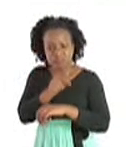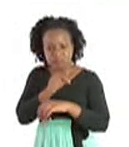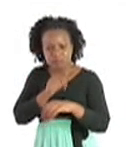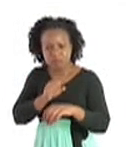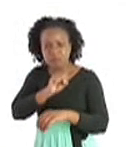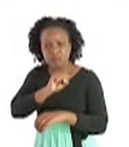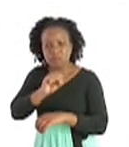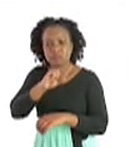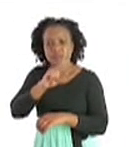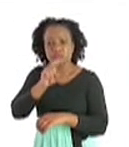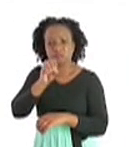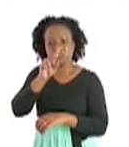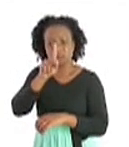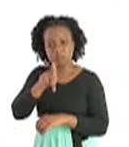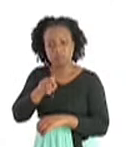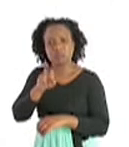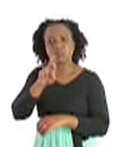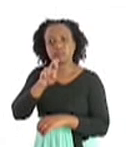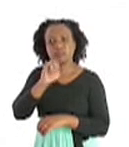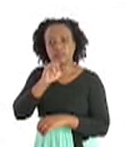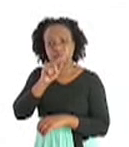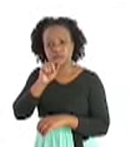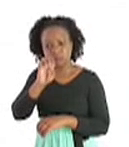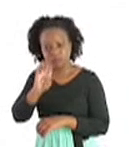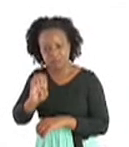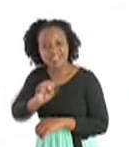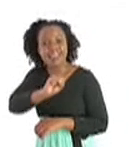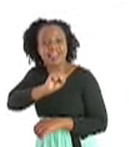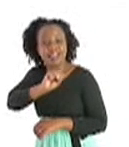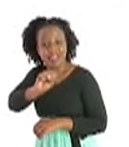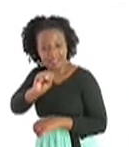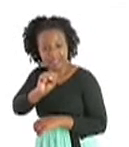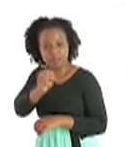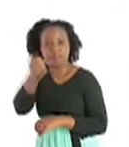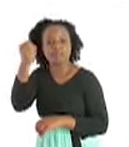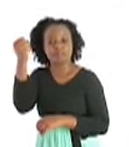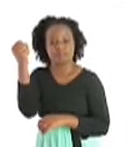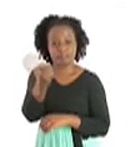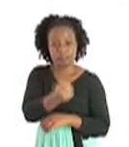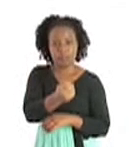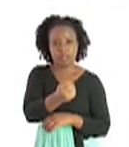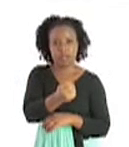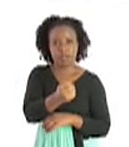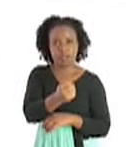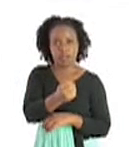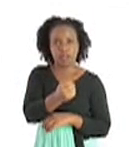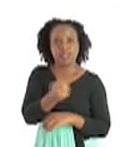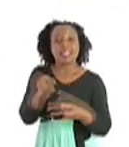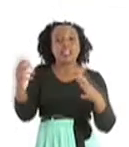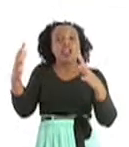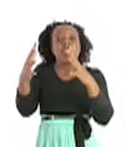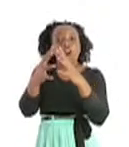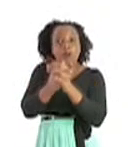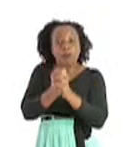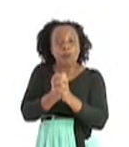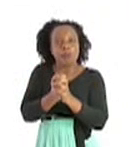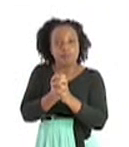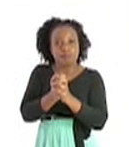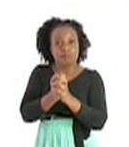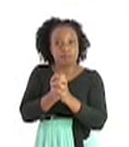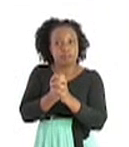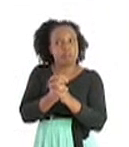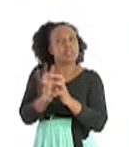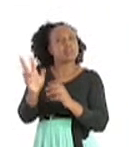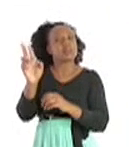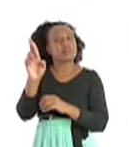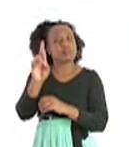You can also see that it's written with the capital letter. Chanel, can you see commas? In which region